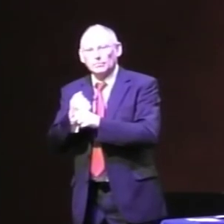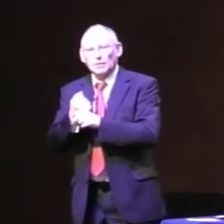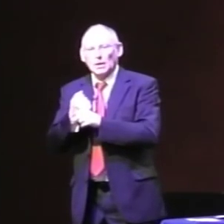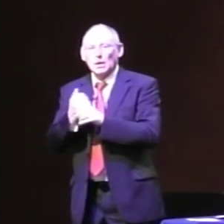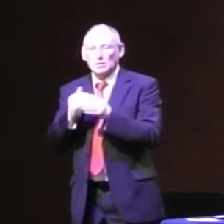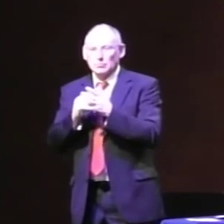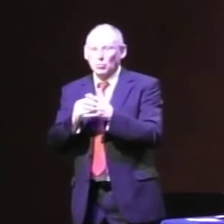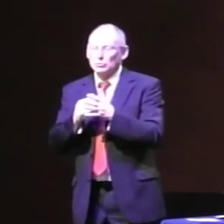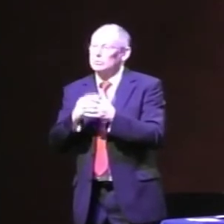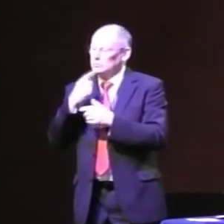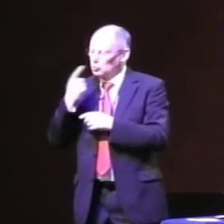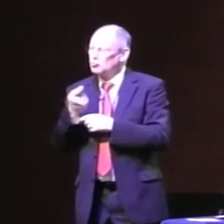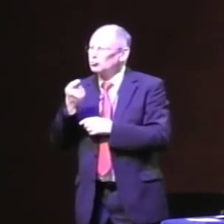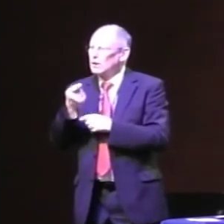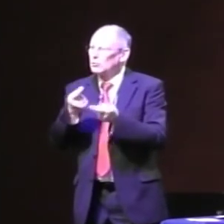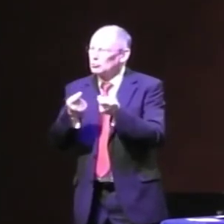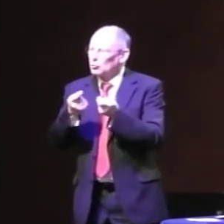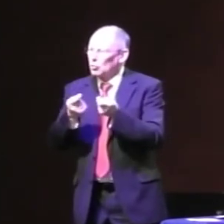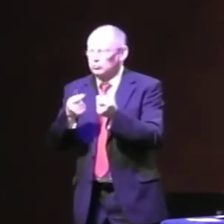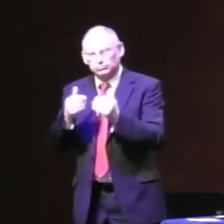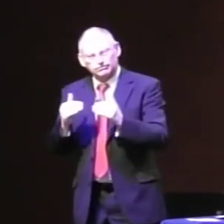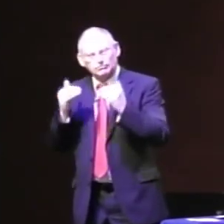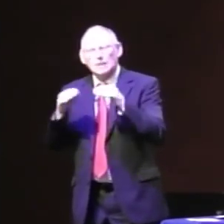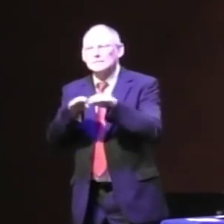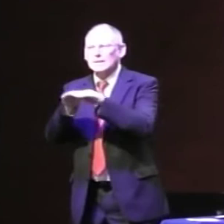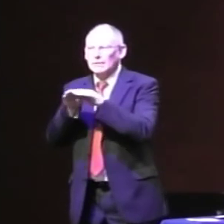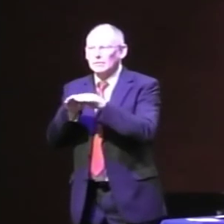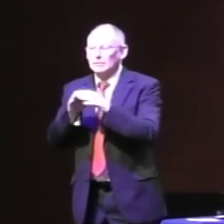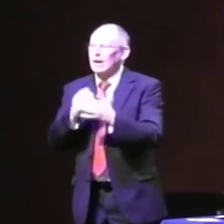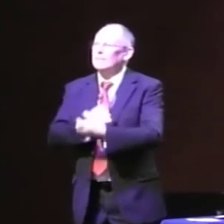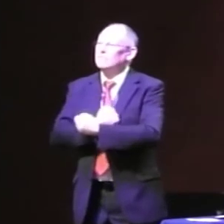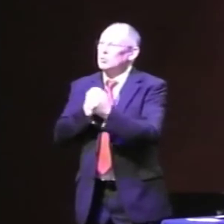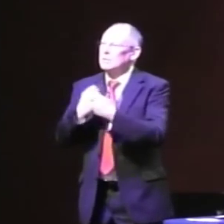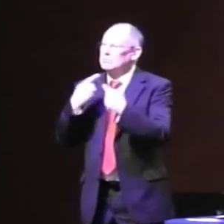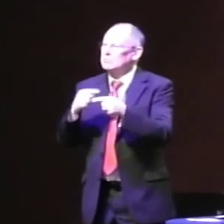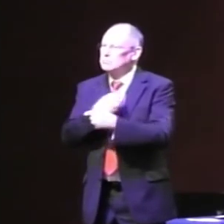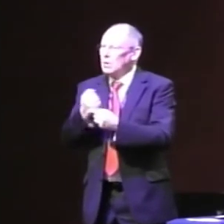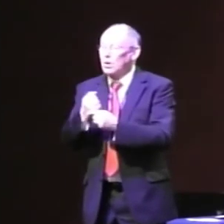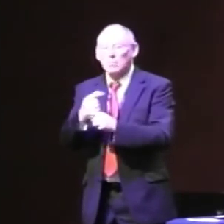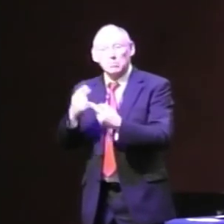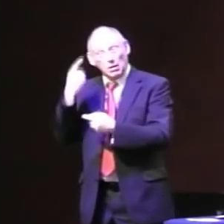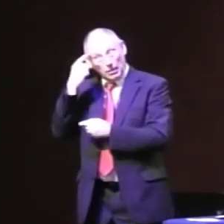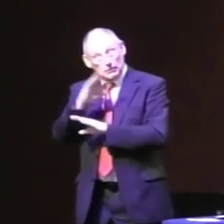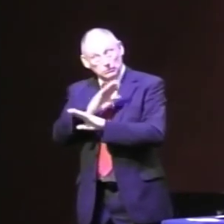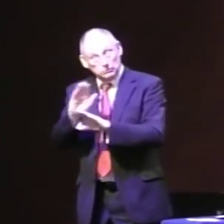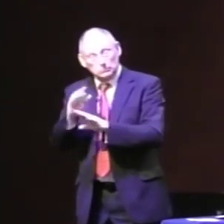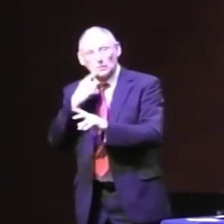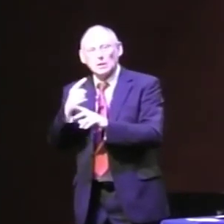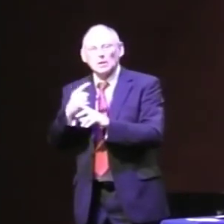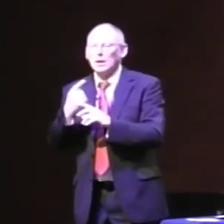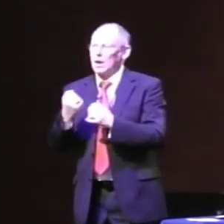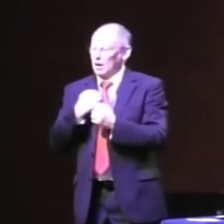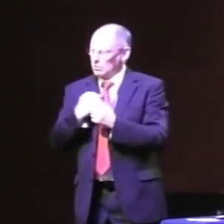motion calls for rent controls, high housing standards and enforcement powers. I'll leave you this thought. Unison Scottish Young Members